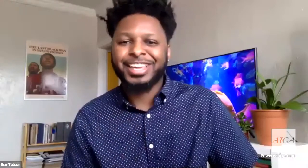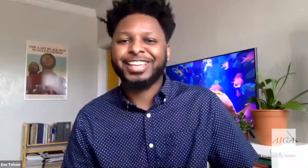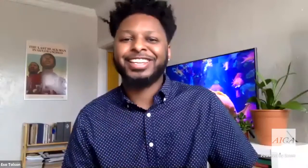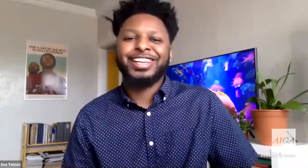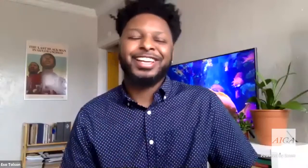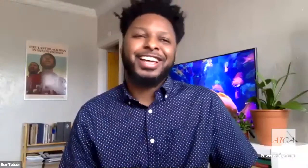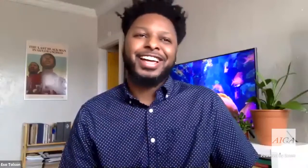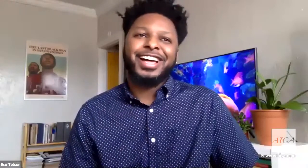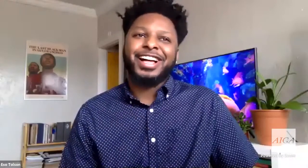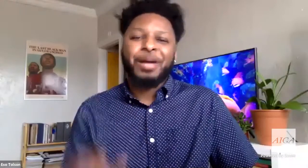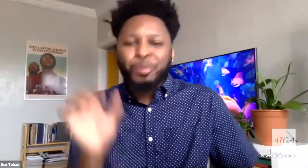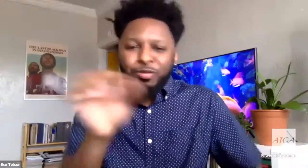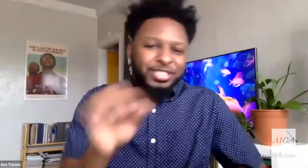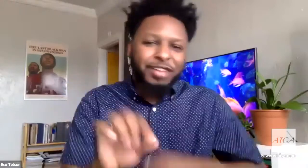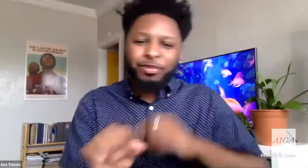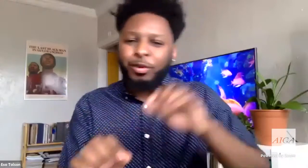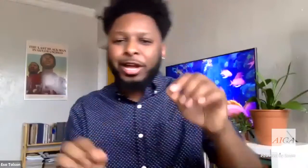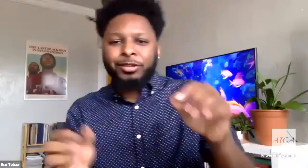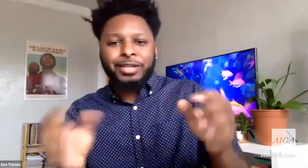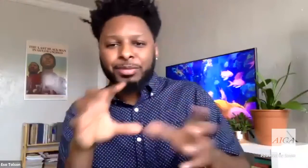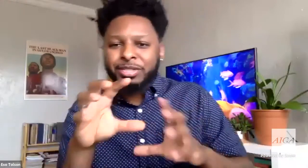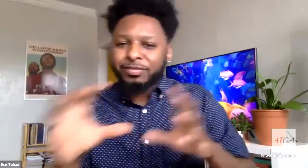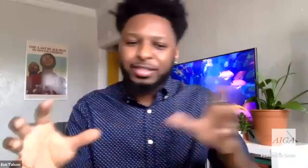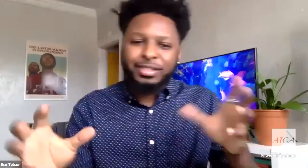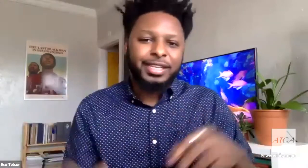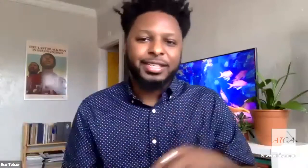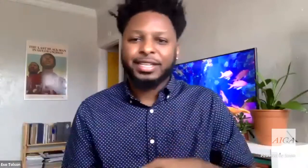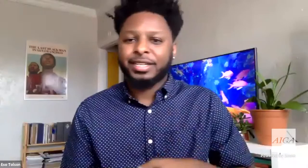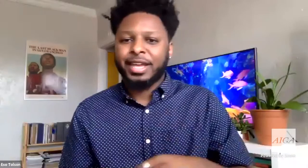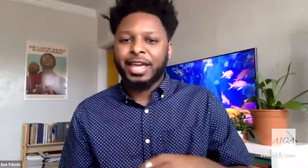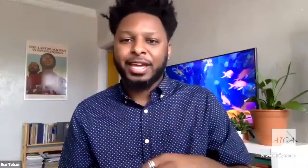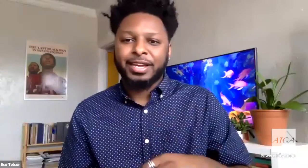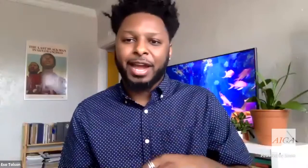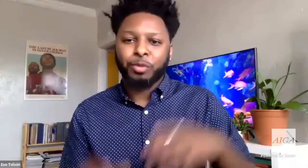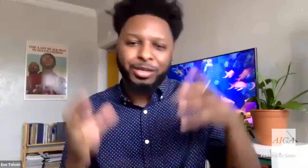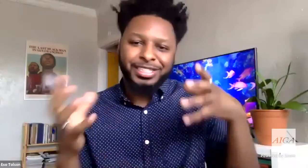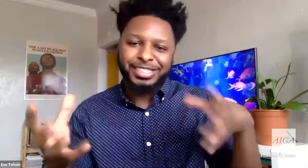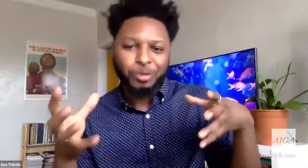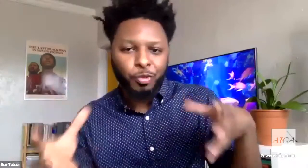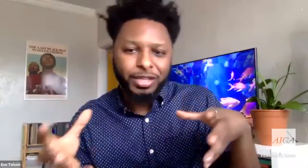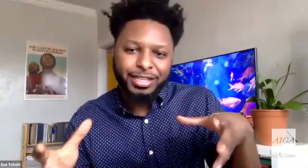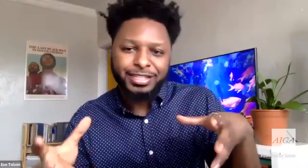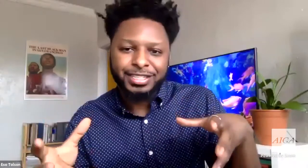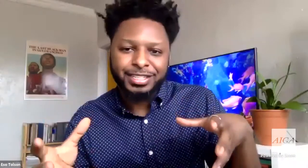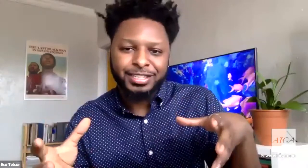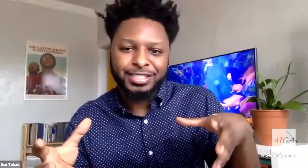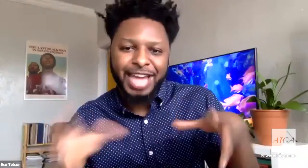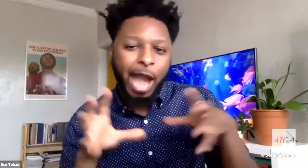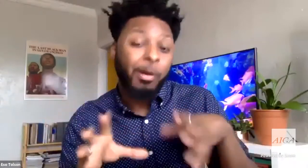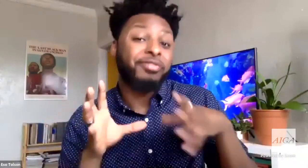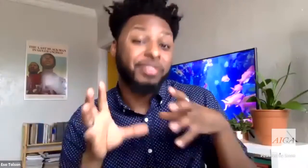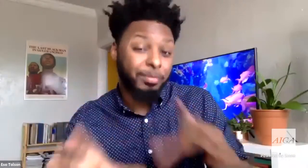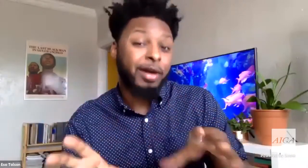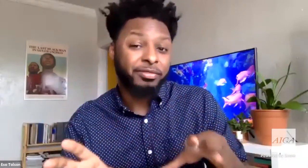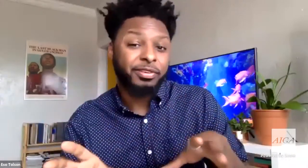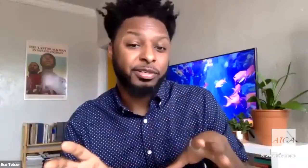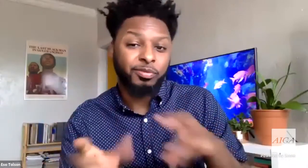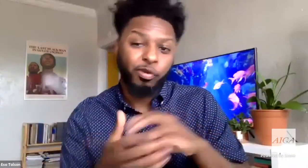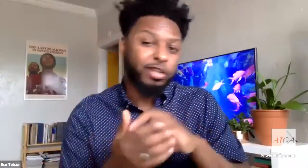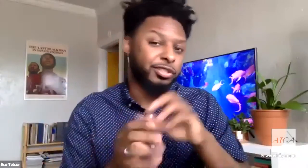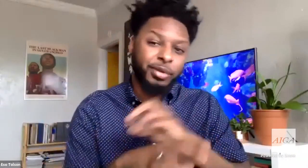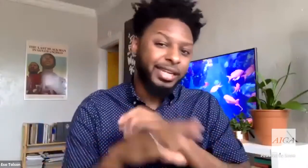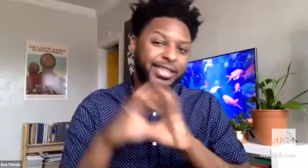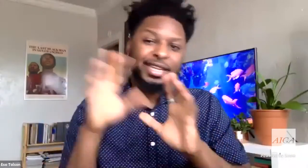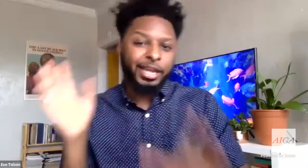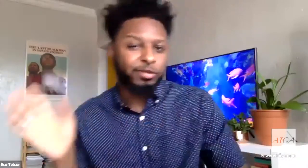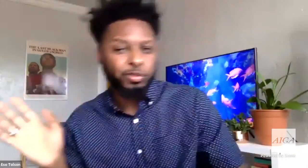sketches, and I'm moving stuff around and I'm shifting things, and I really sit with it to see how I feel about it first